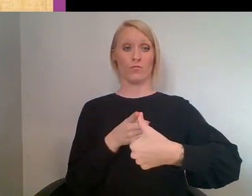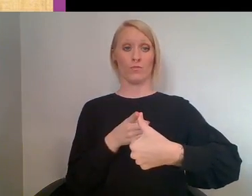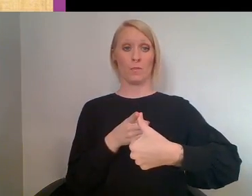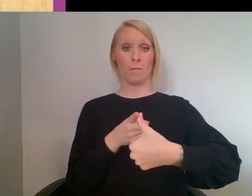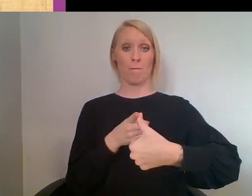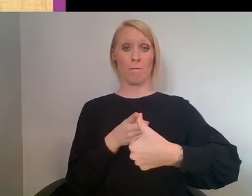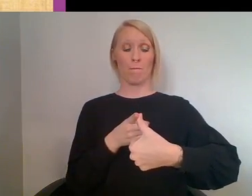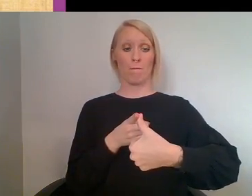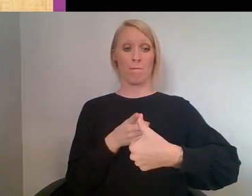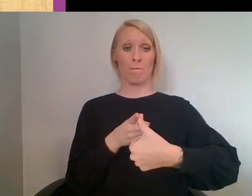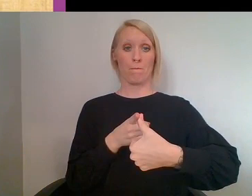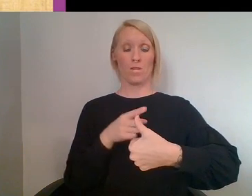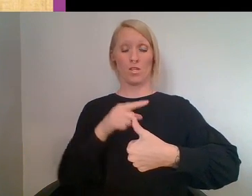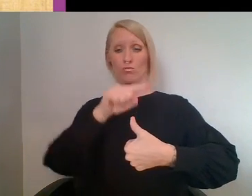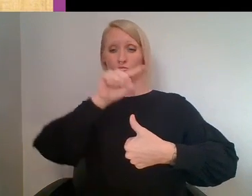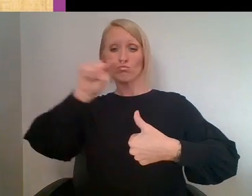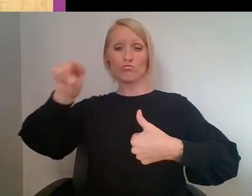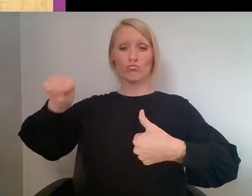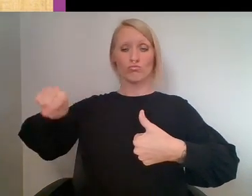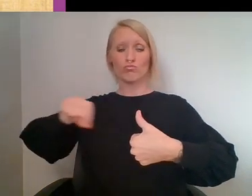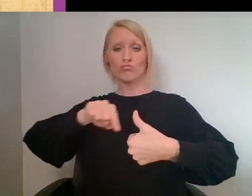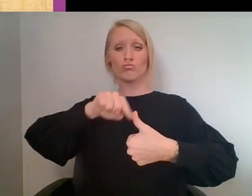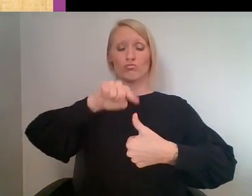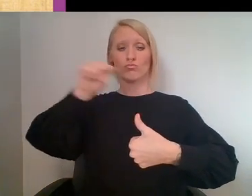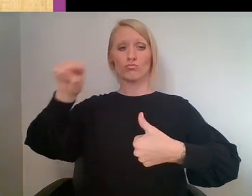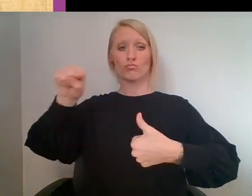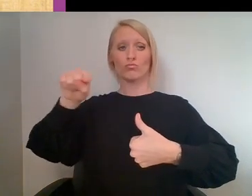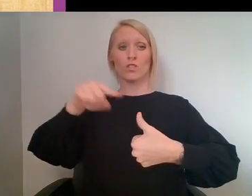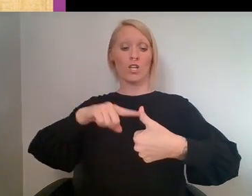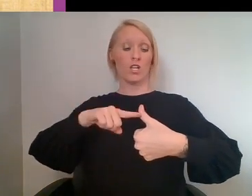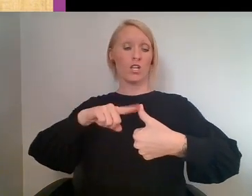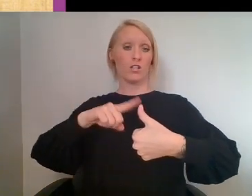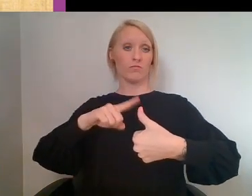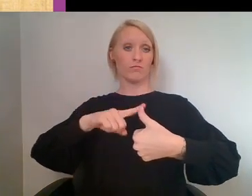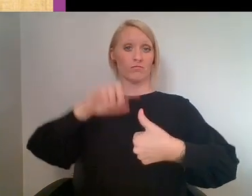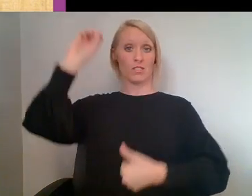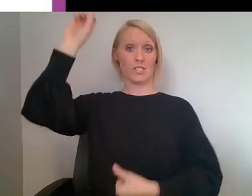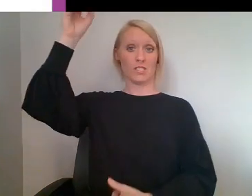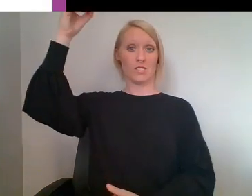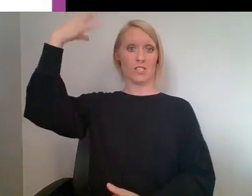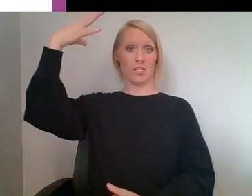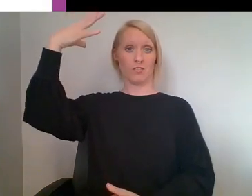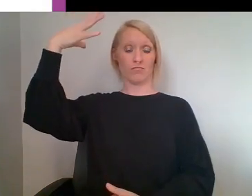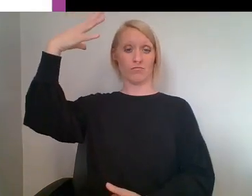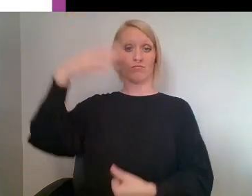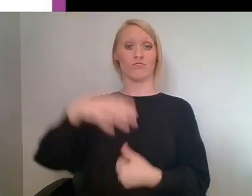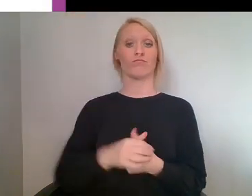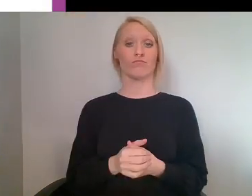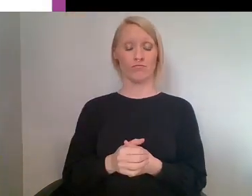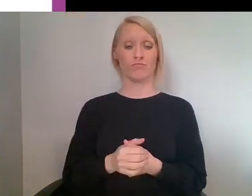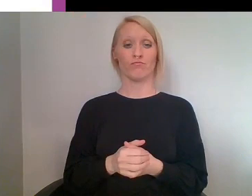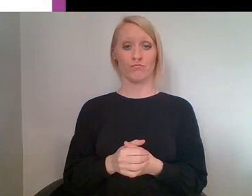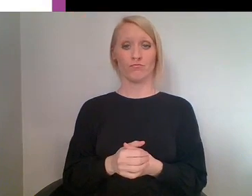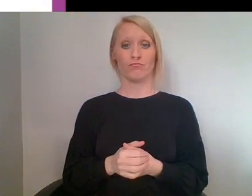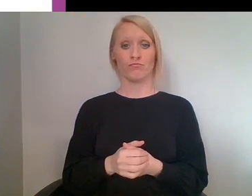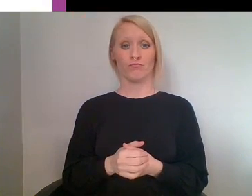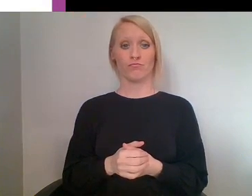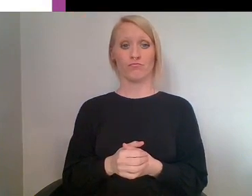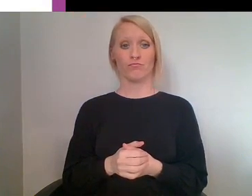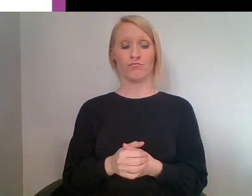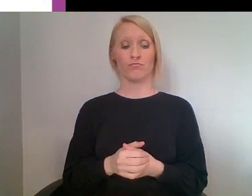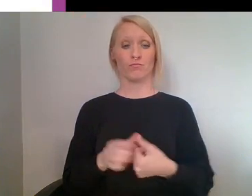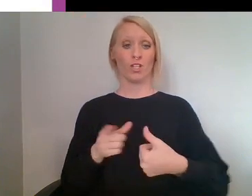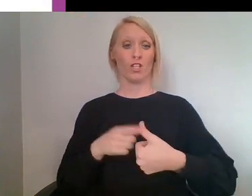whole pathway of starting at the sun and ending up at human beings. And our food